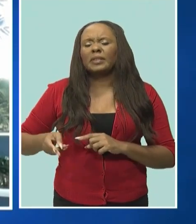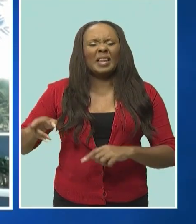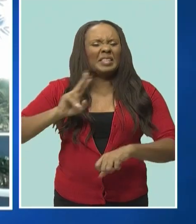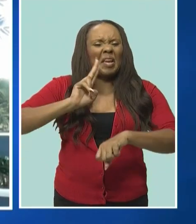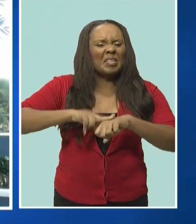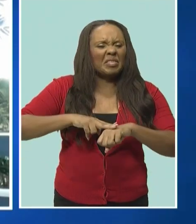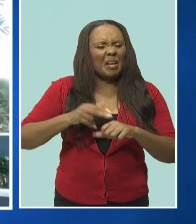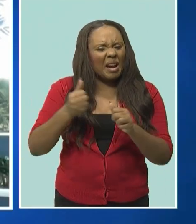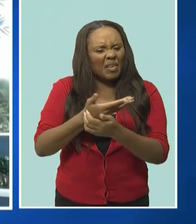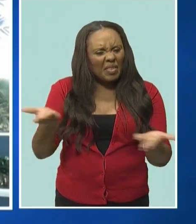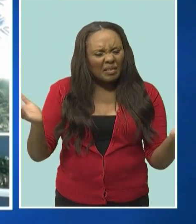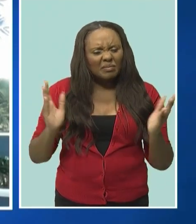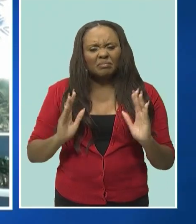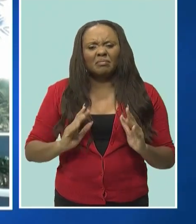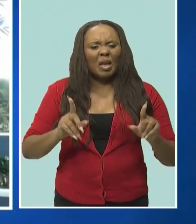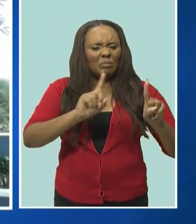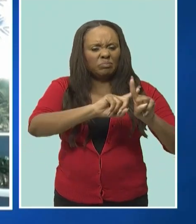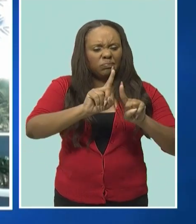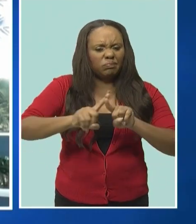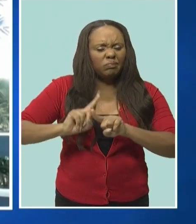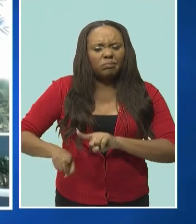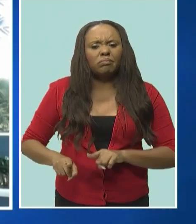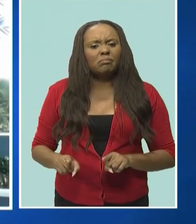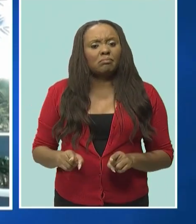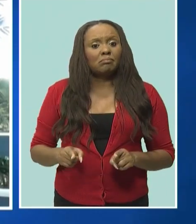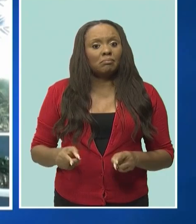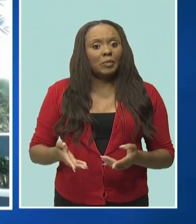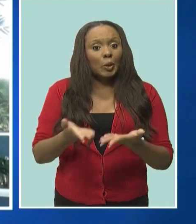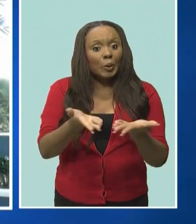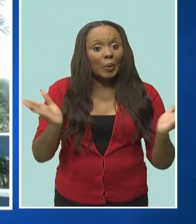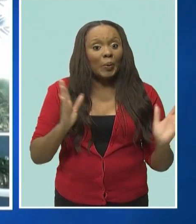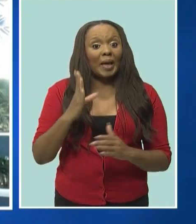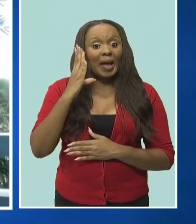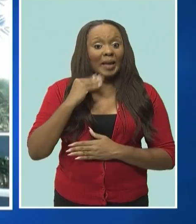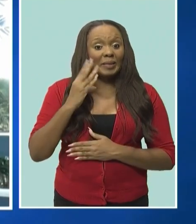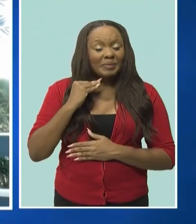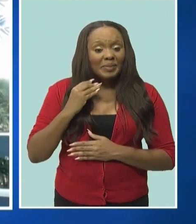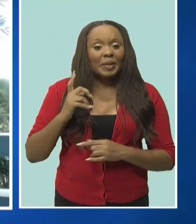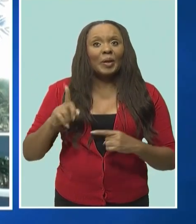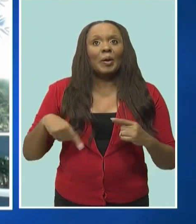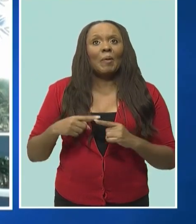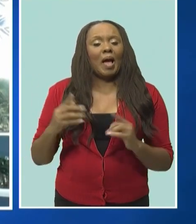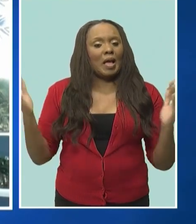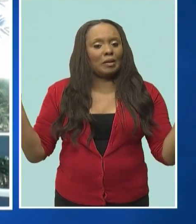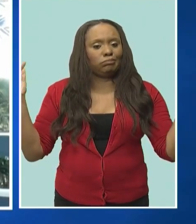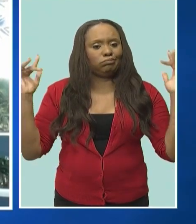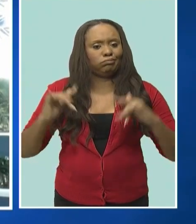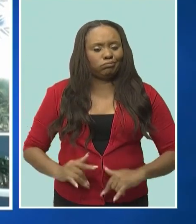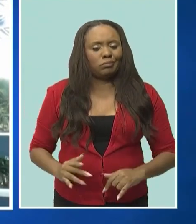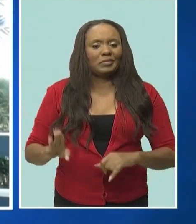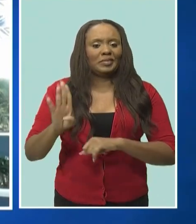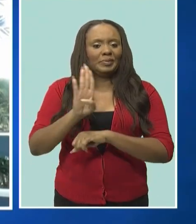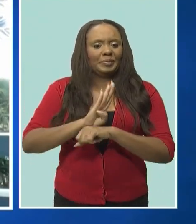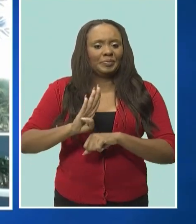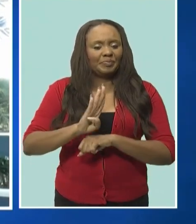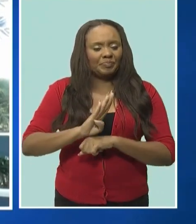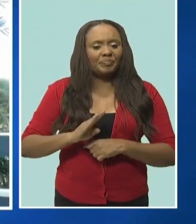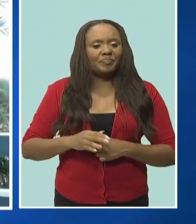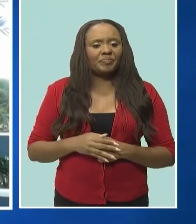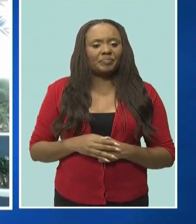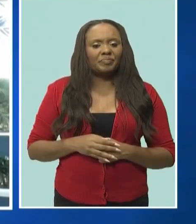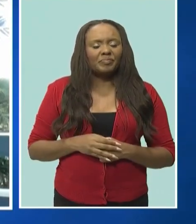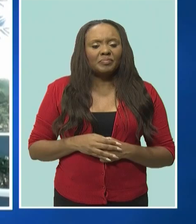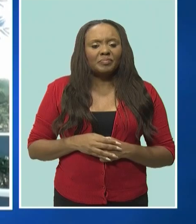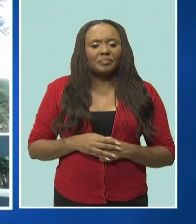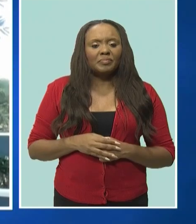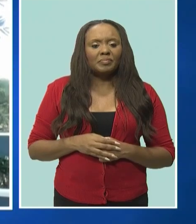between. And that's something that you can have, in a very compact package, and then